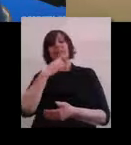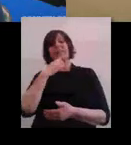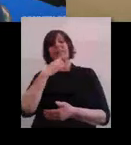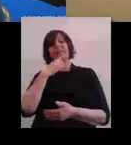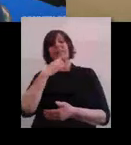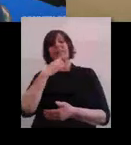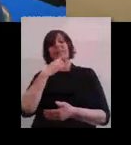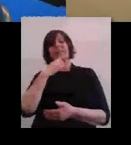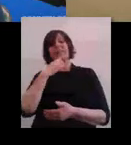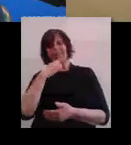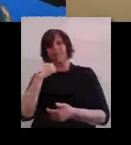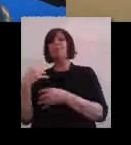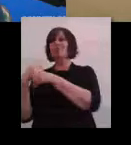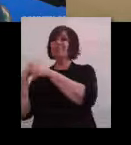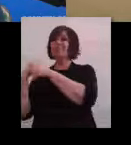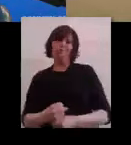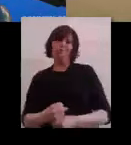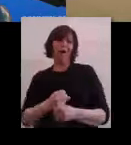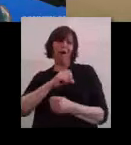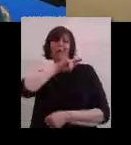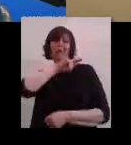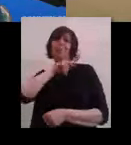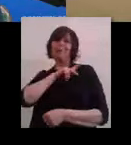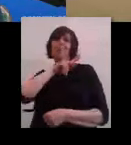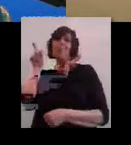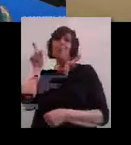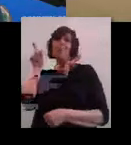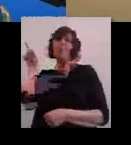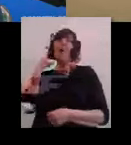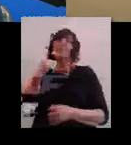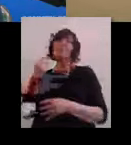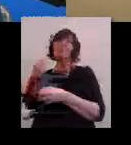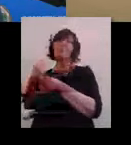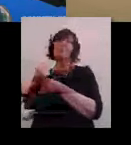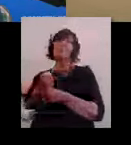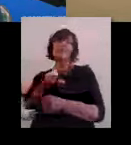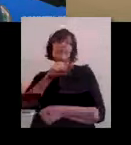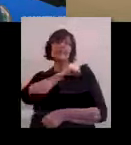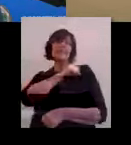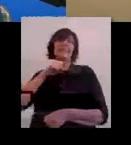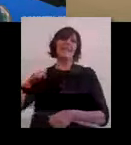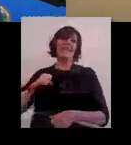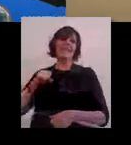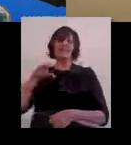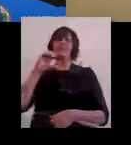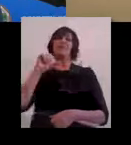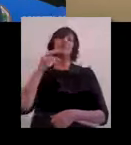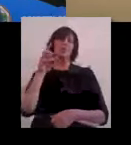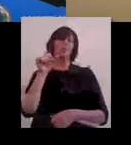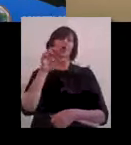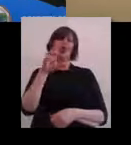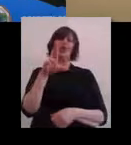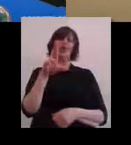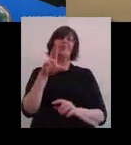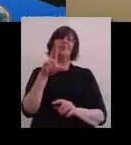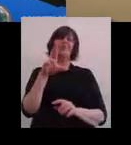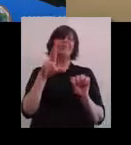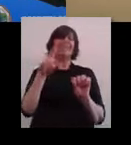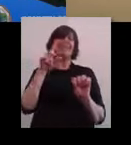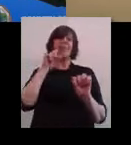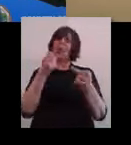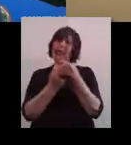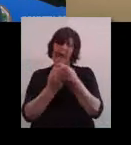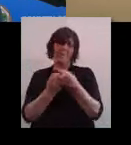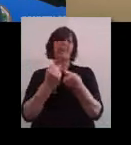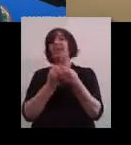and one in particular in the U.S. Senate, that being the Senate Minority Leader Charles Schumer, our senior senator, who's going to advocate to ensure that New York gets its